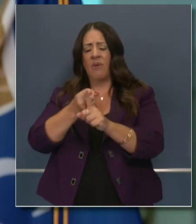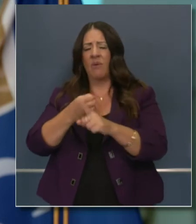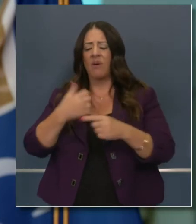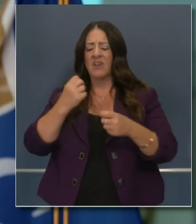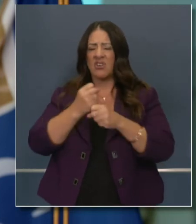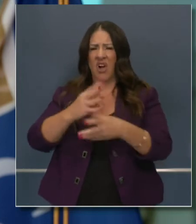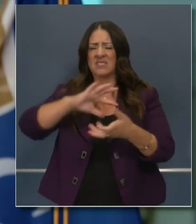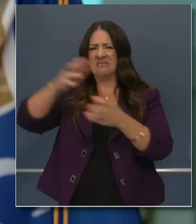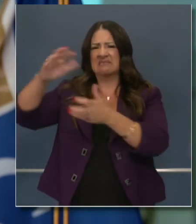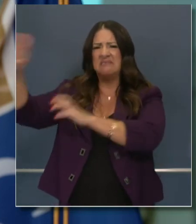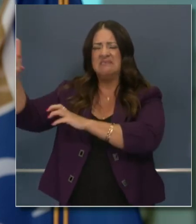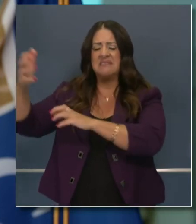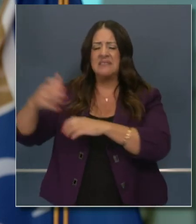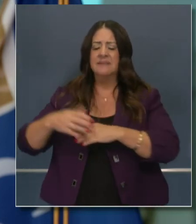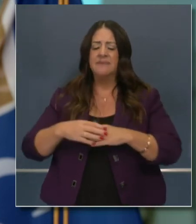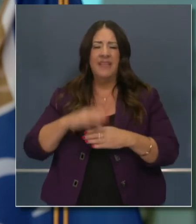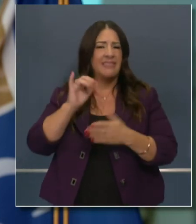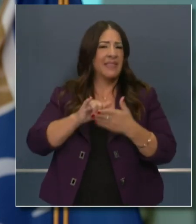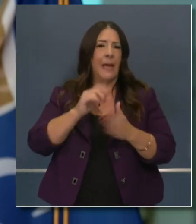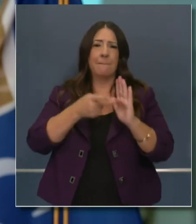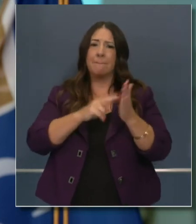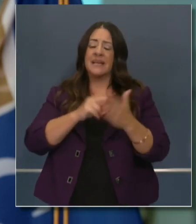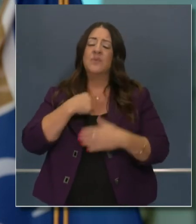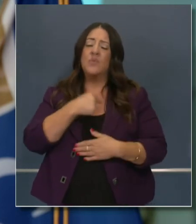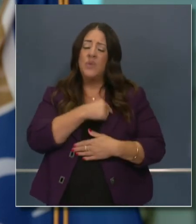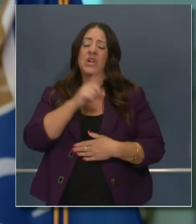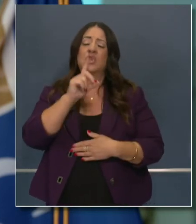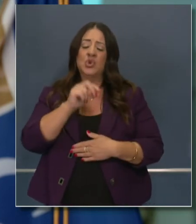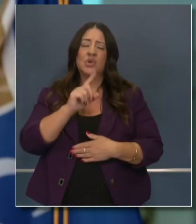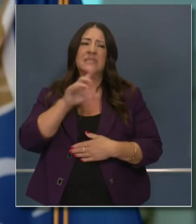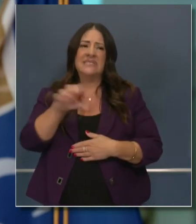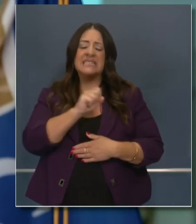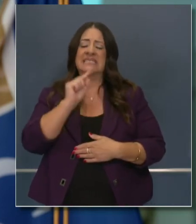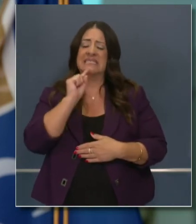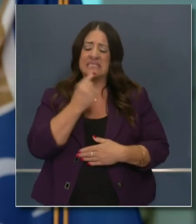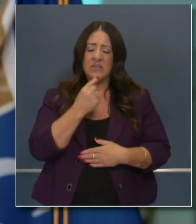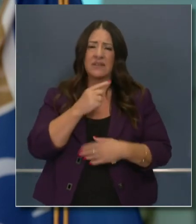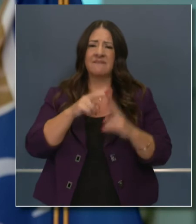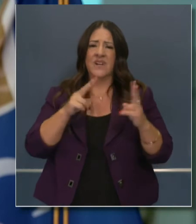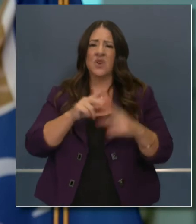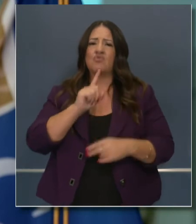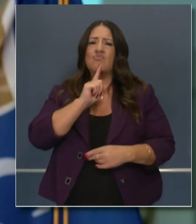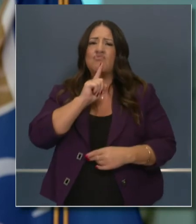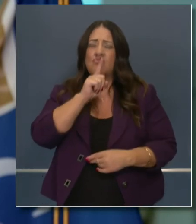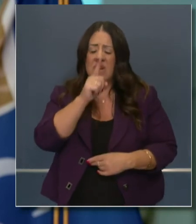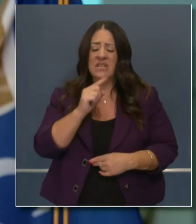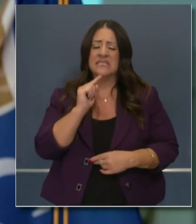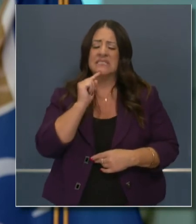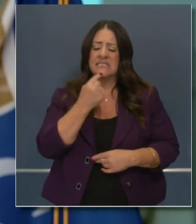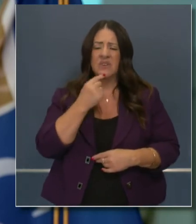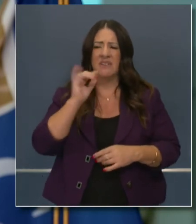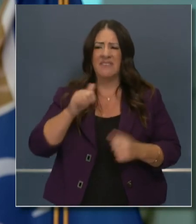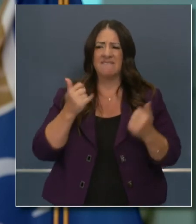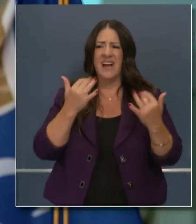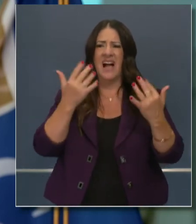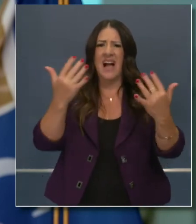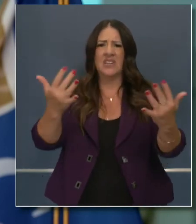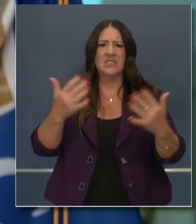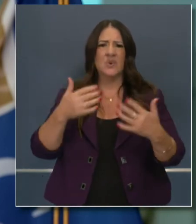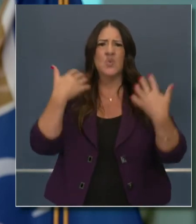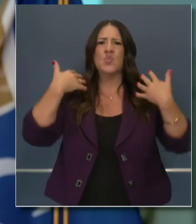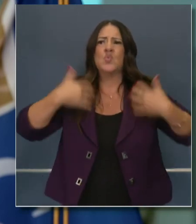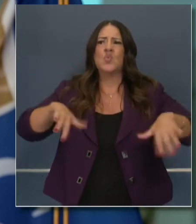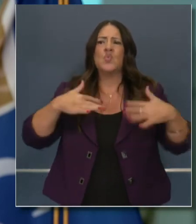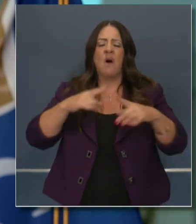created a dynamic of real concern as it relates to the spread of these wildfires in